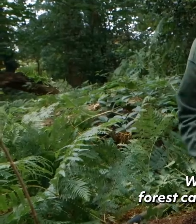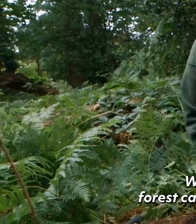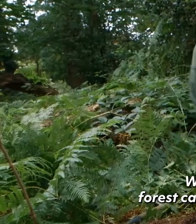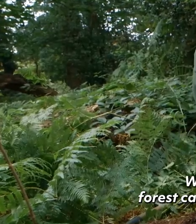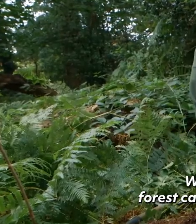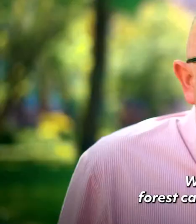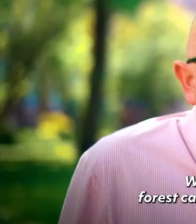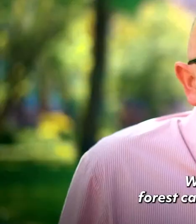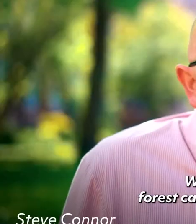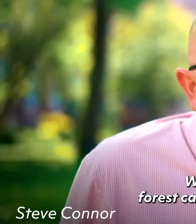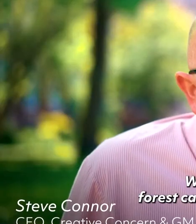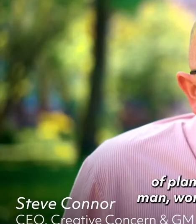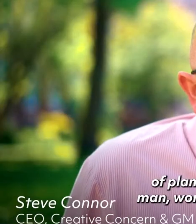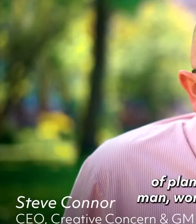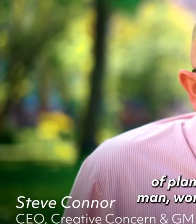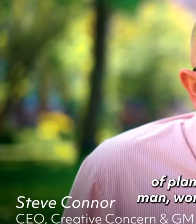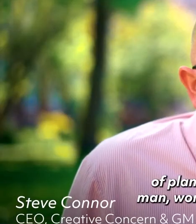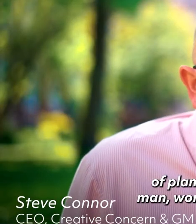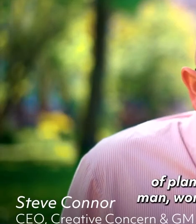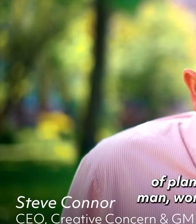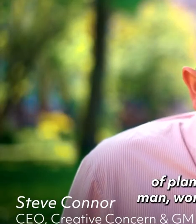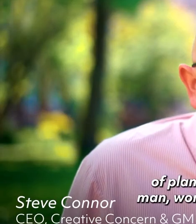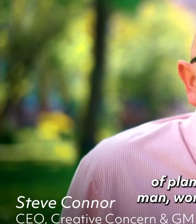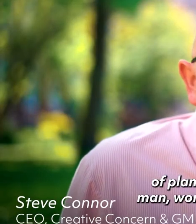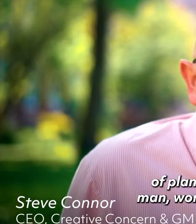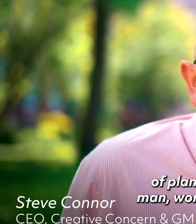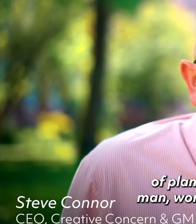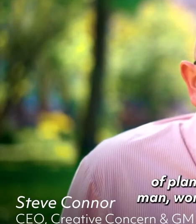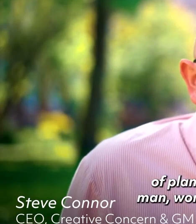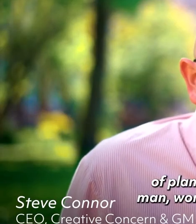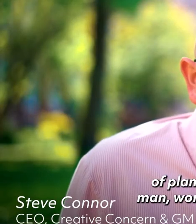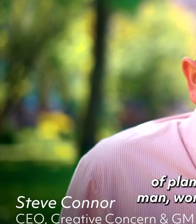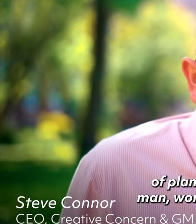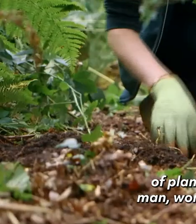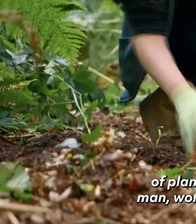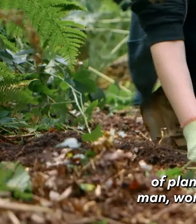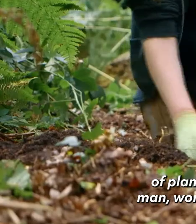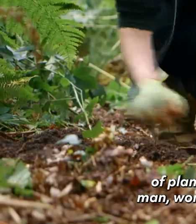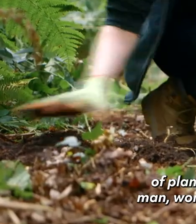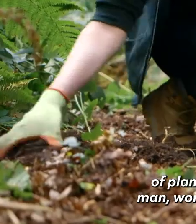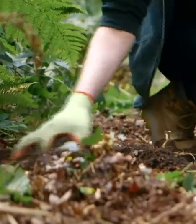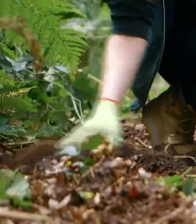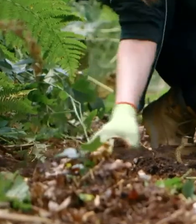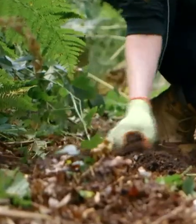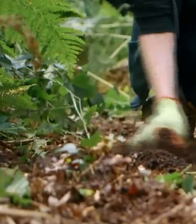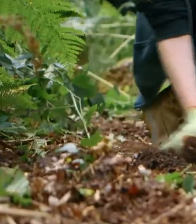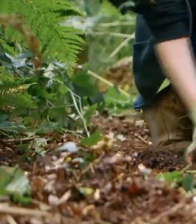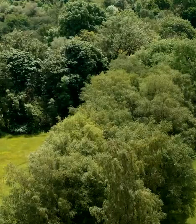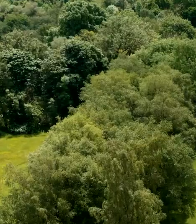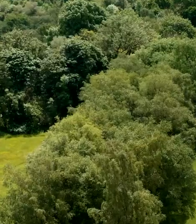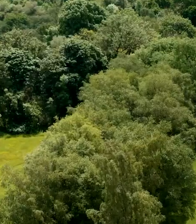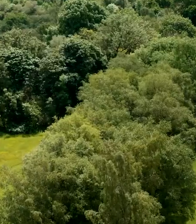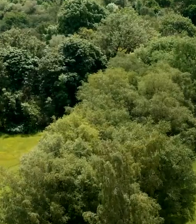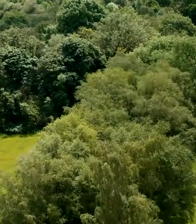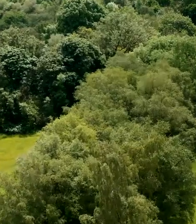called City of Trees, with their aim of planting a tree literally for every man, woman and child in the city region.